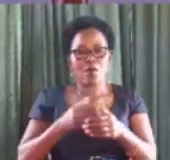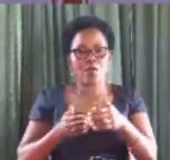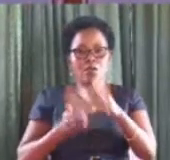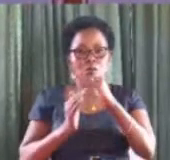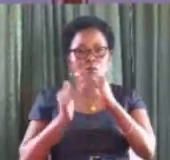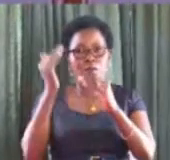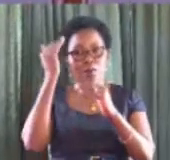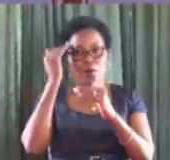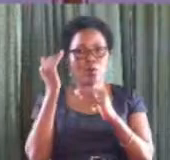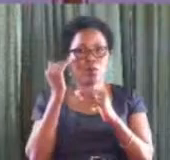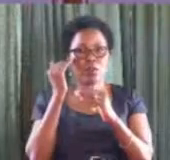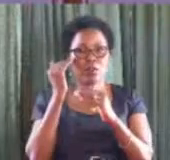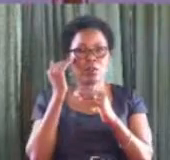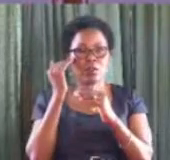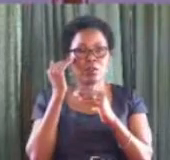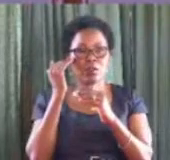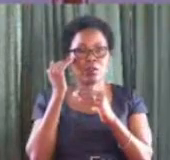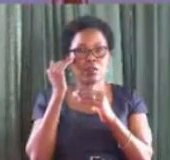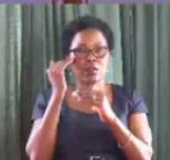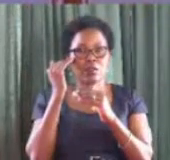Court.